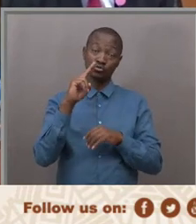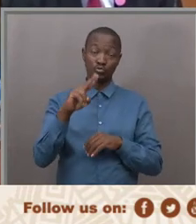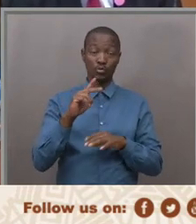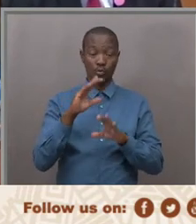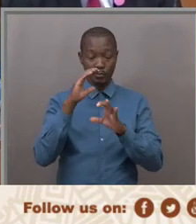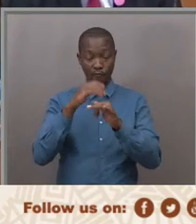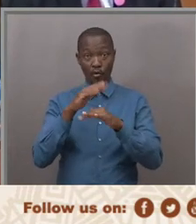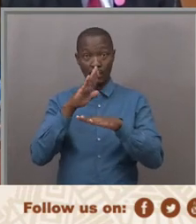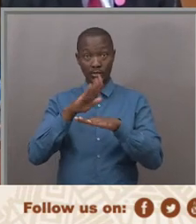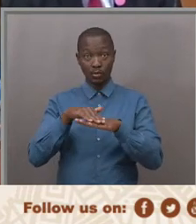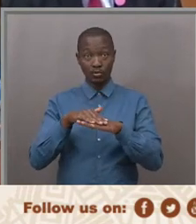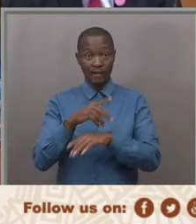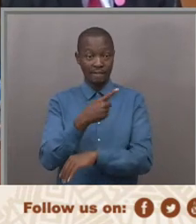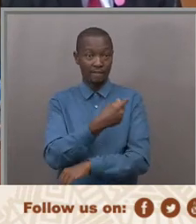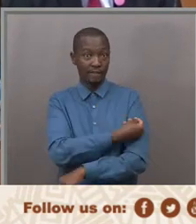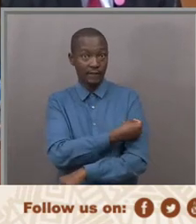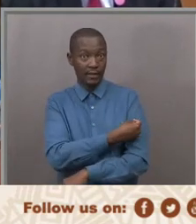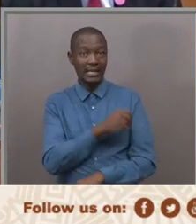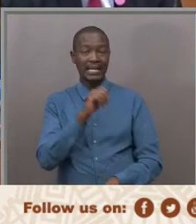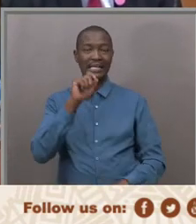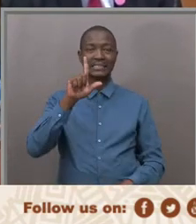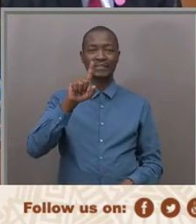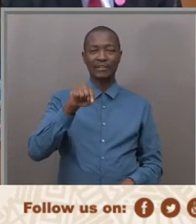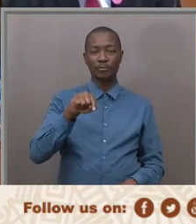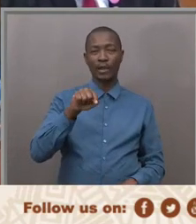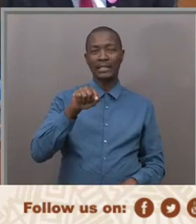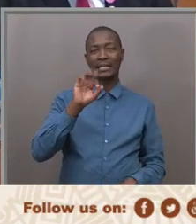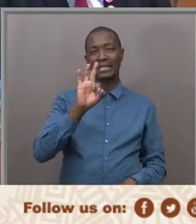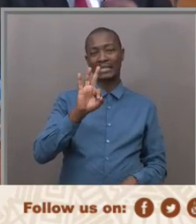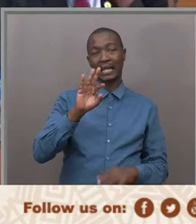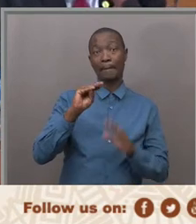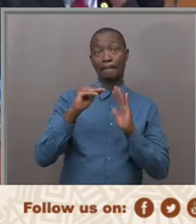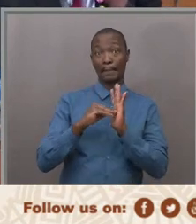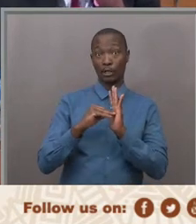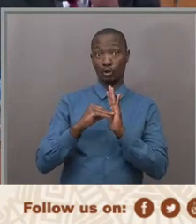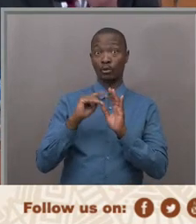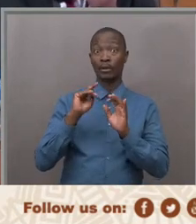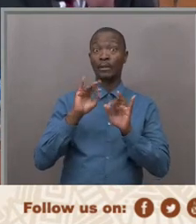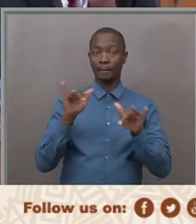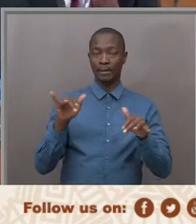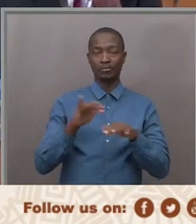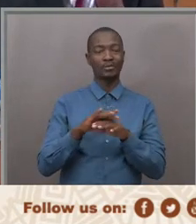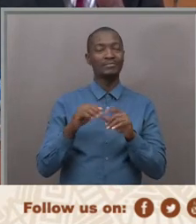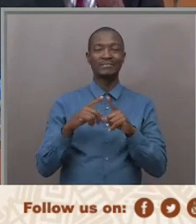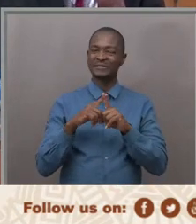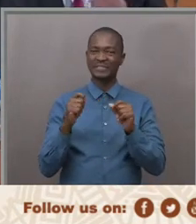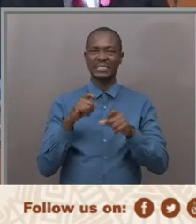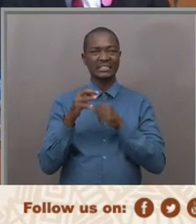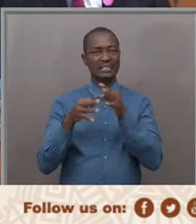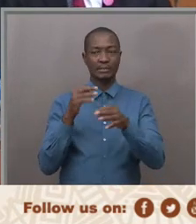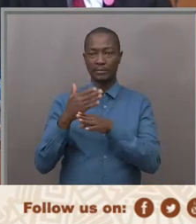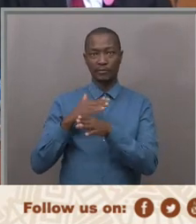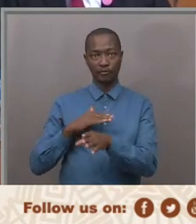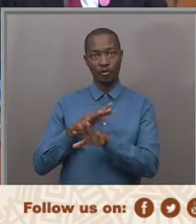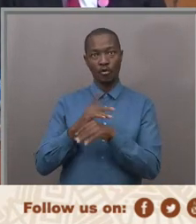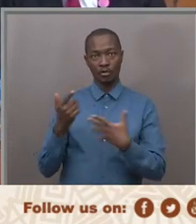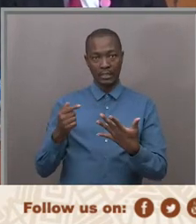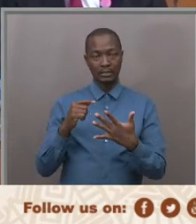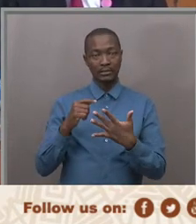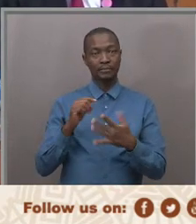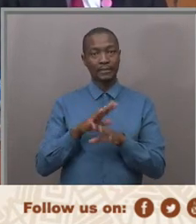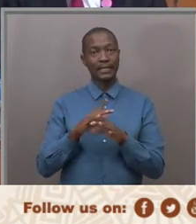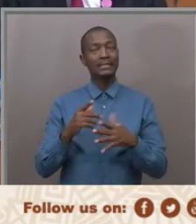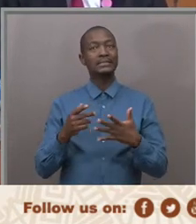the vaccination of 7.3 million people. And I've already explained what the target population is. It's essential